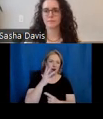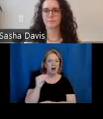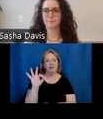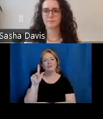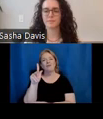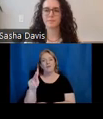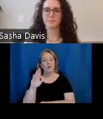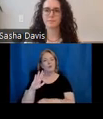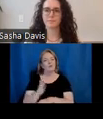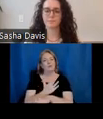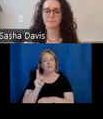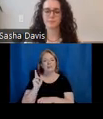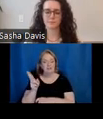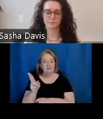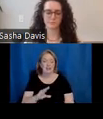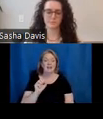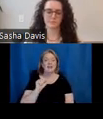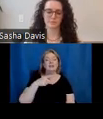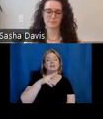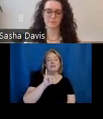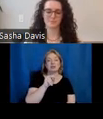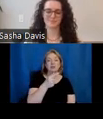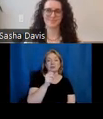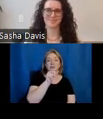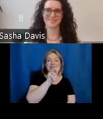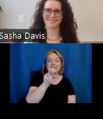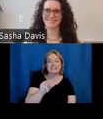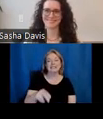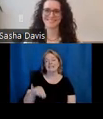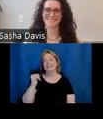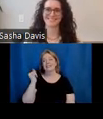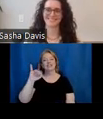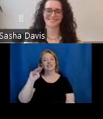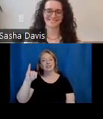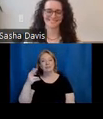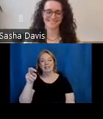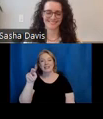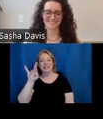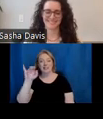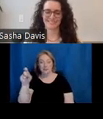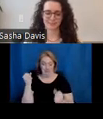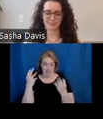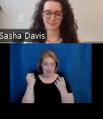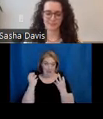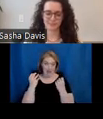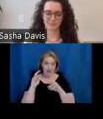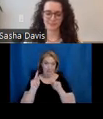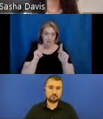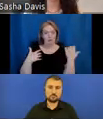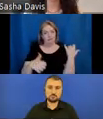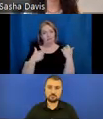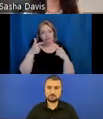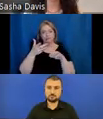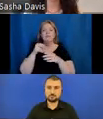Hendrix and Bruce Springsteen and many, many, many, many others performed here early in career. And on